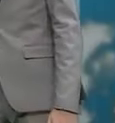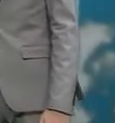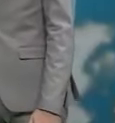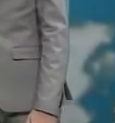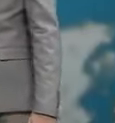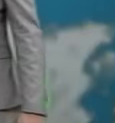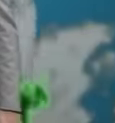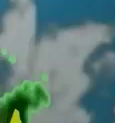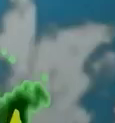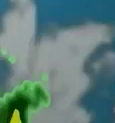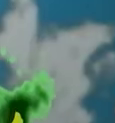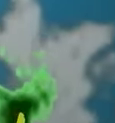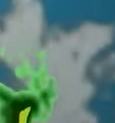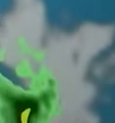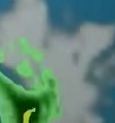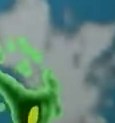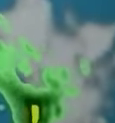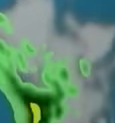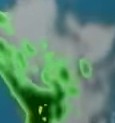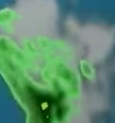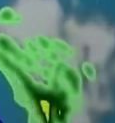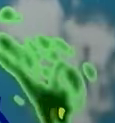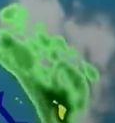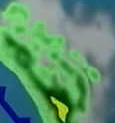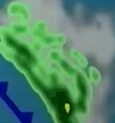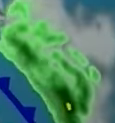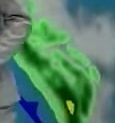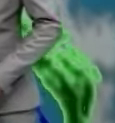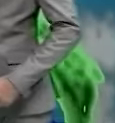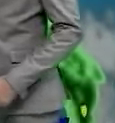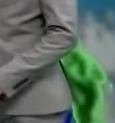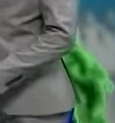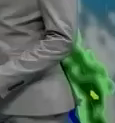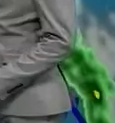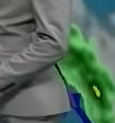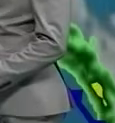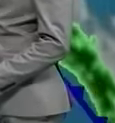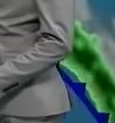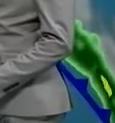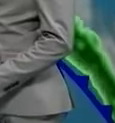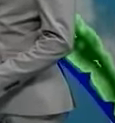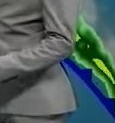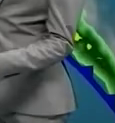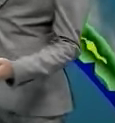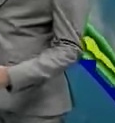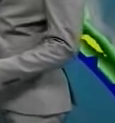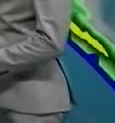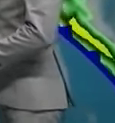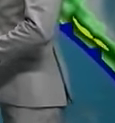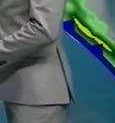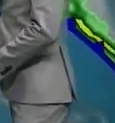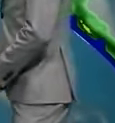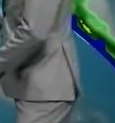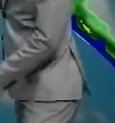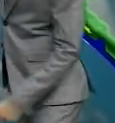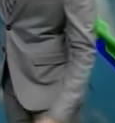out of the system dissipates overnight, and by tomorrow afternoon things will have cleared over the southwestern corner of the country. It will be a mostly sunny